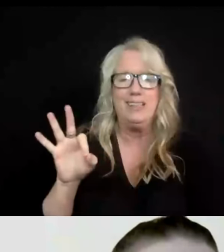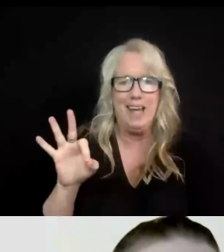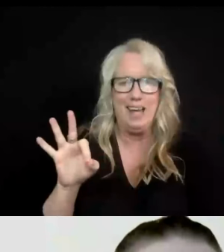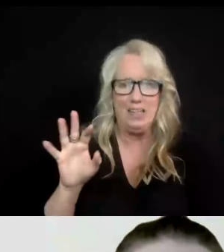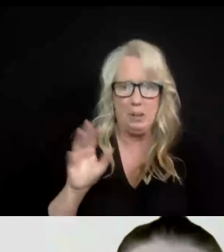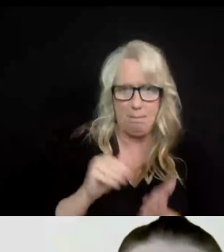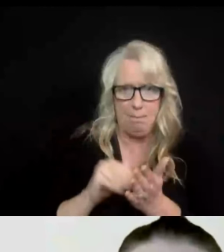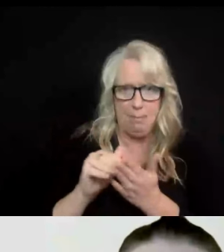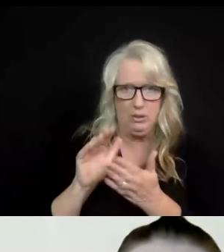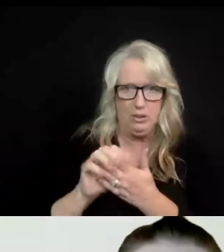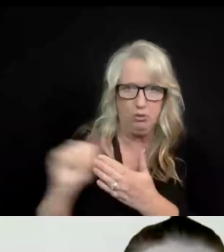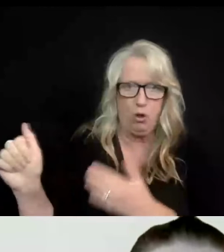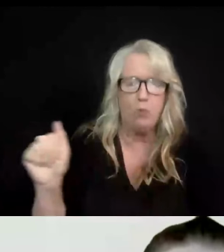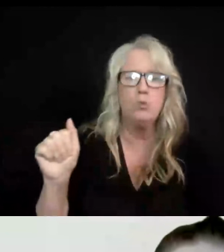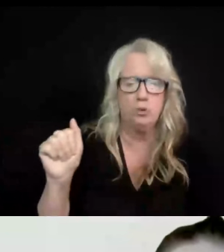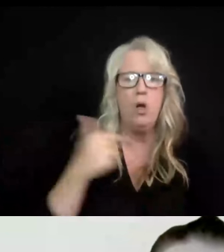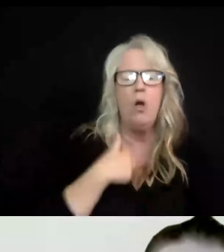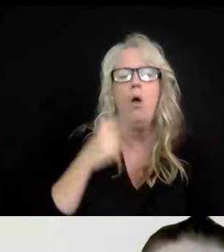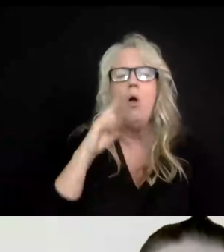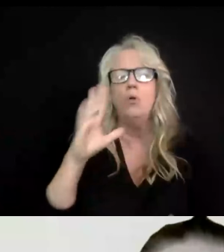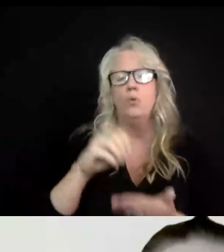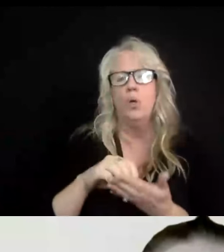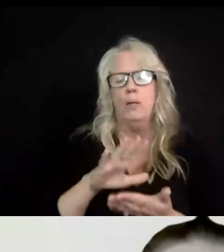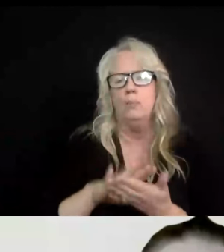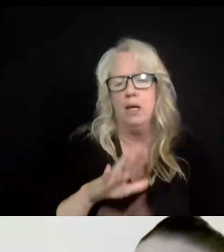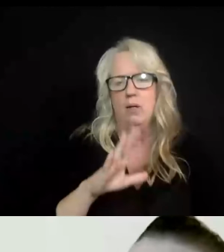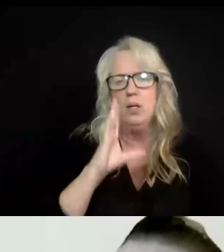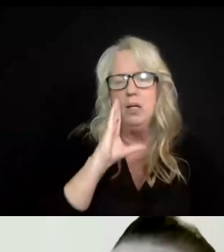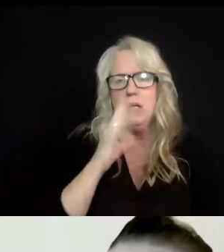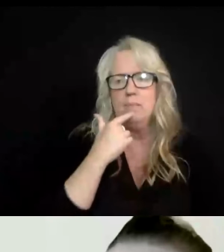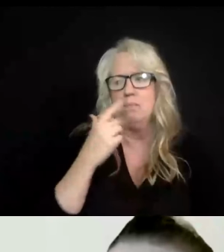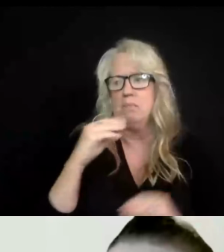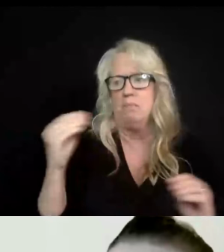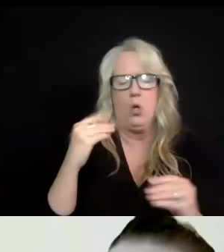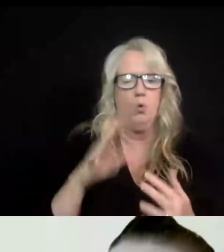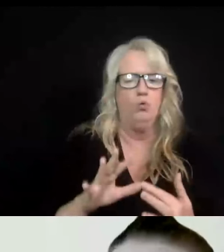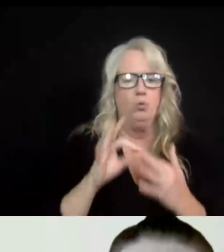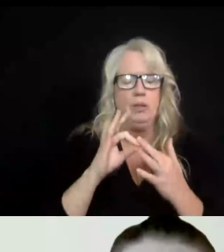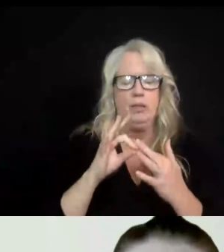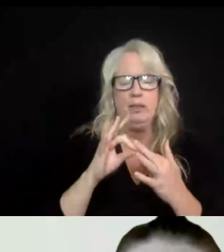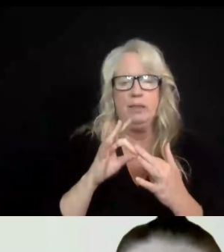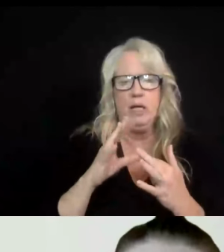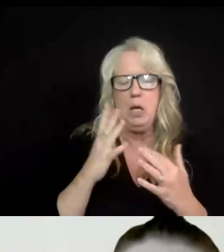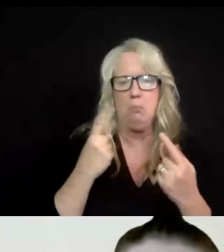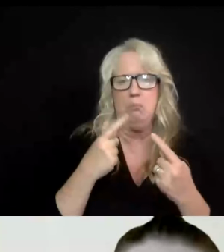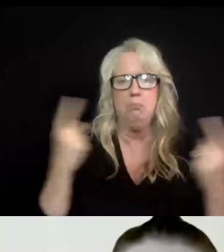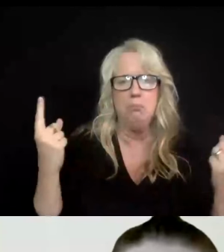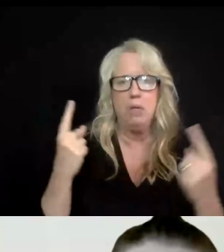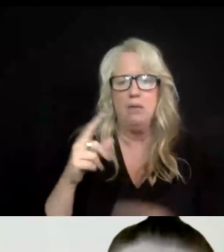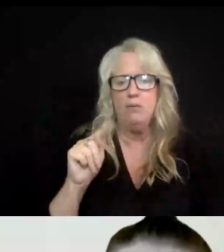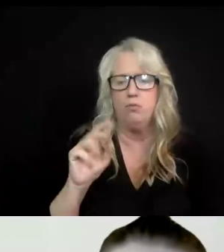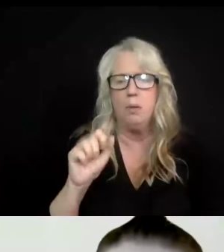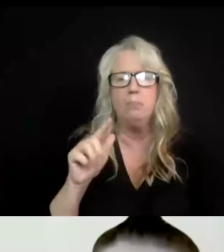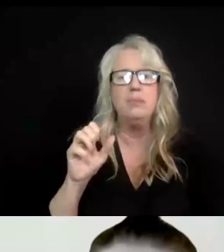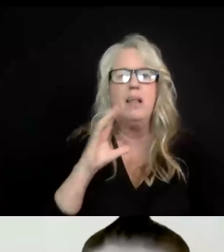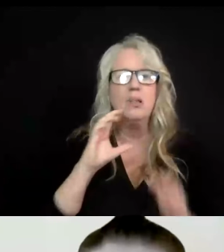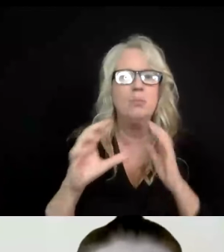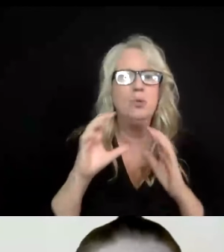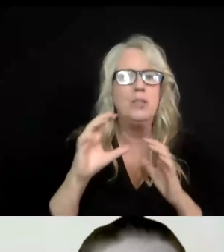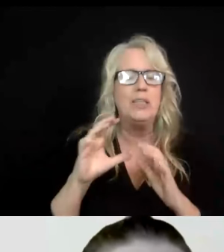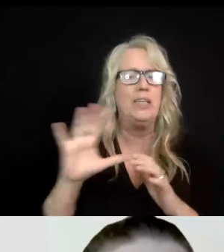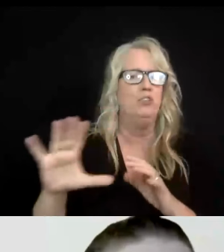million. I will note also, uniquely, there hasn't been any sort of opposition from the telecommunications industry in